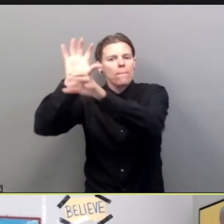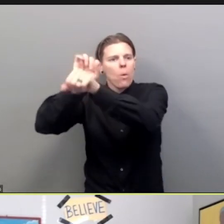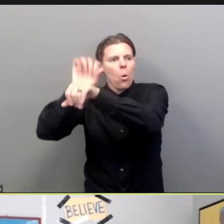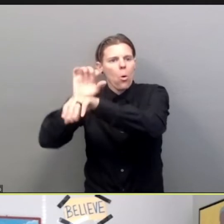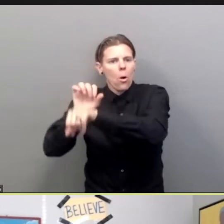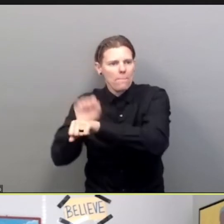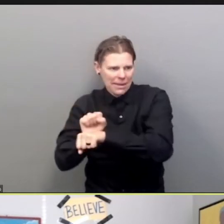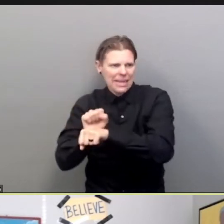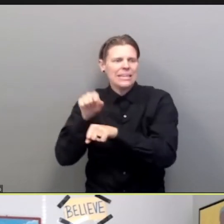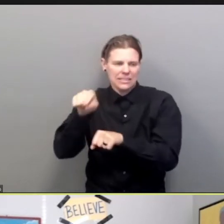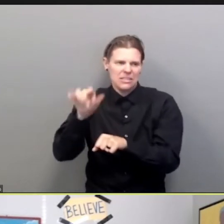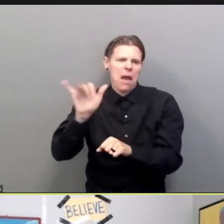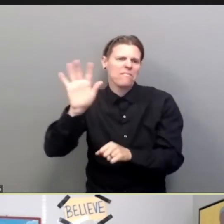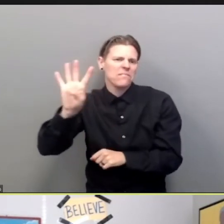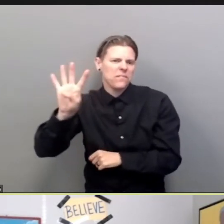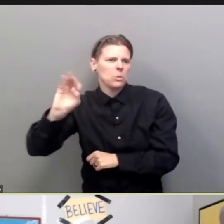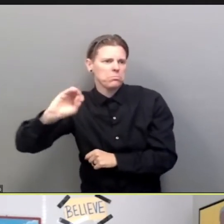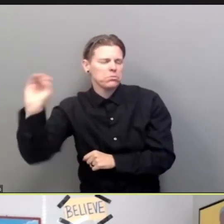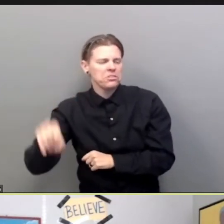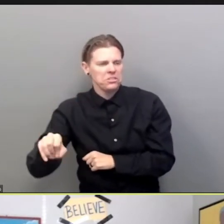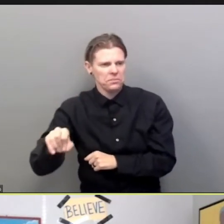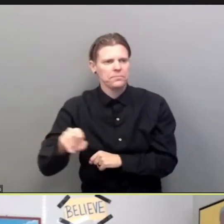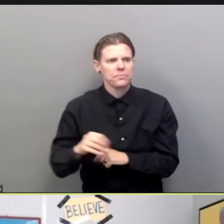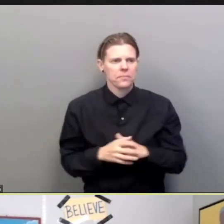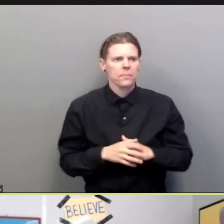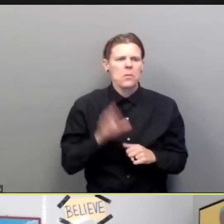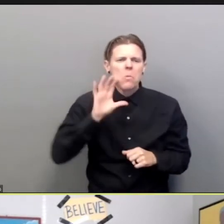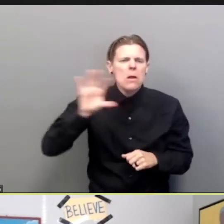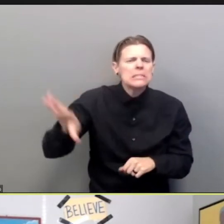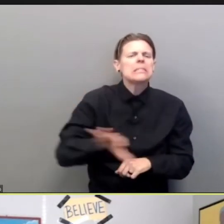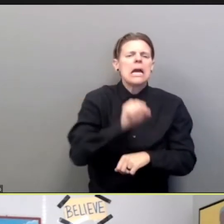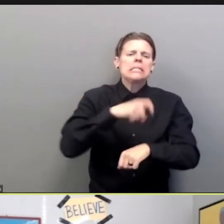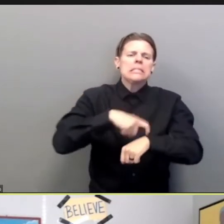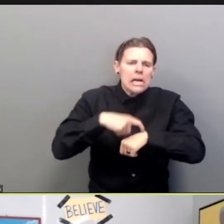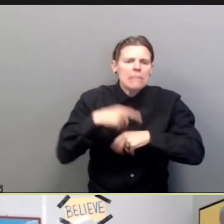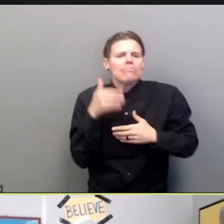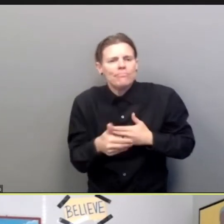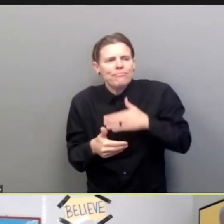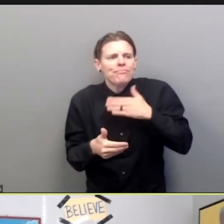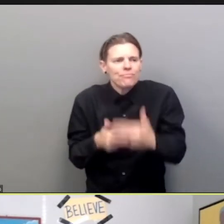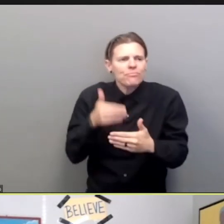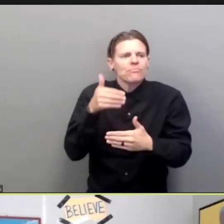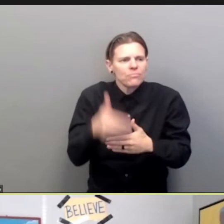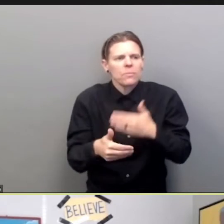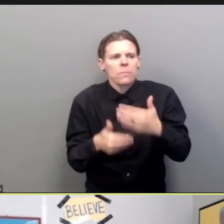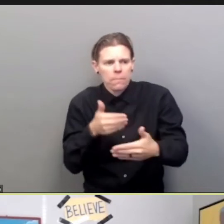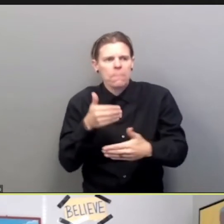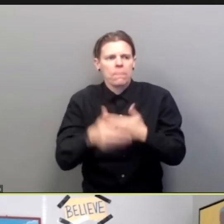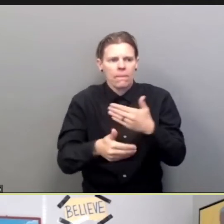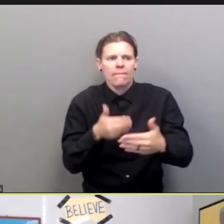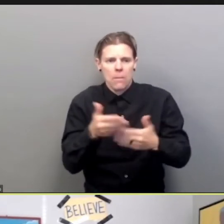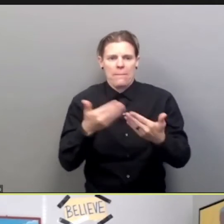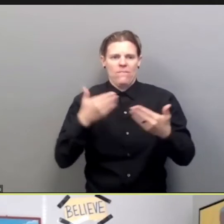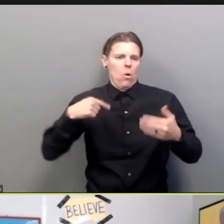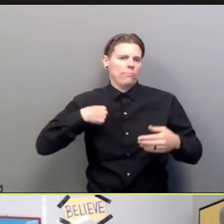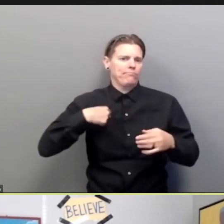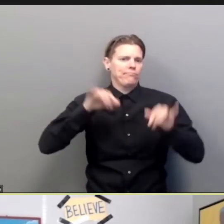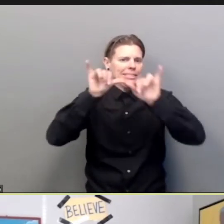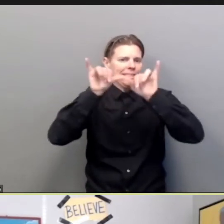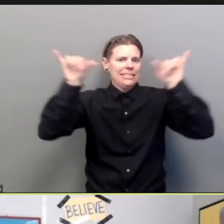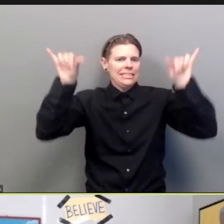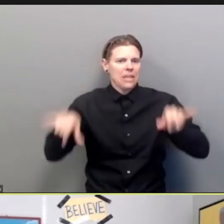bit of time before the NIMSIS, which is the immunization system we use, takes several days before it appears that you